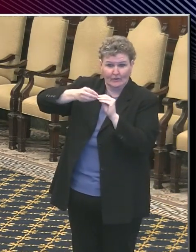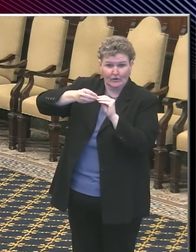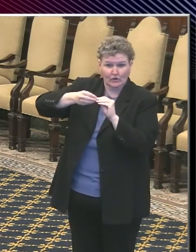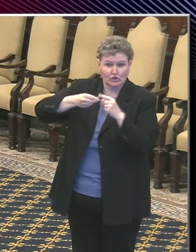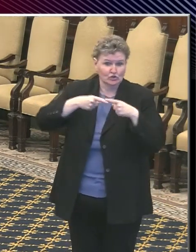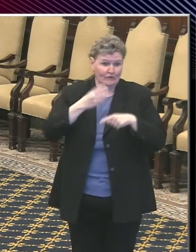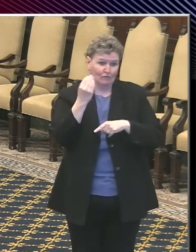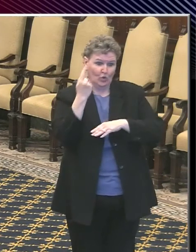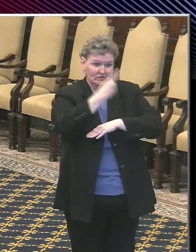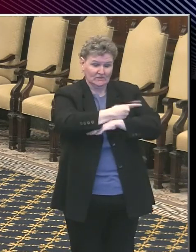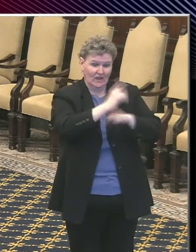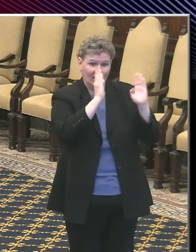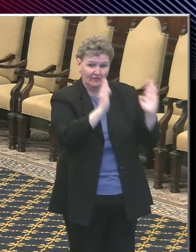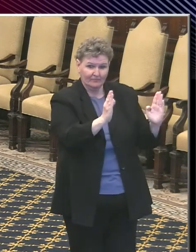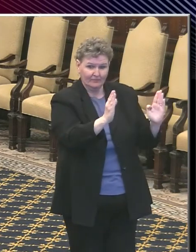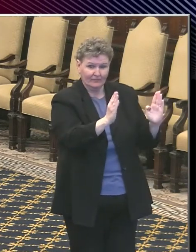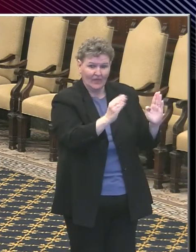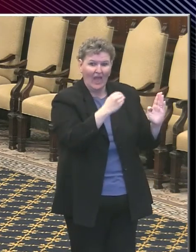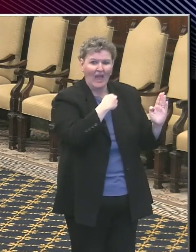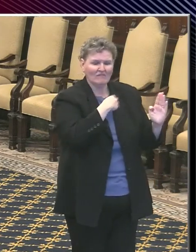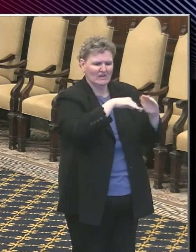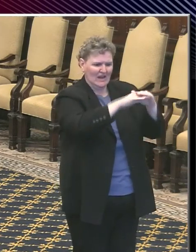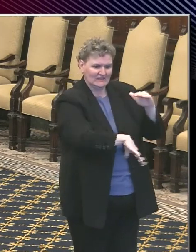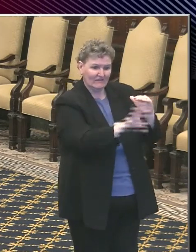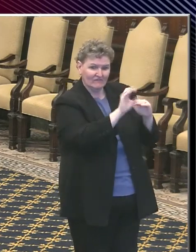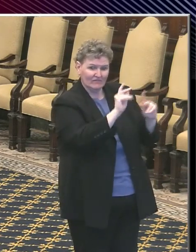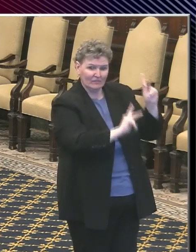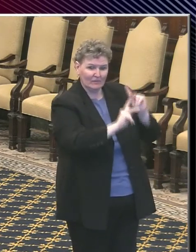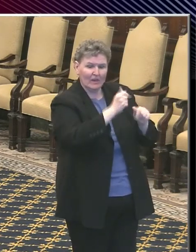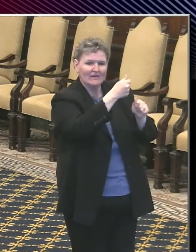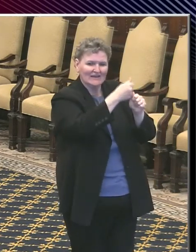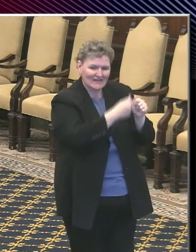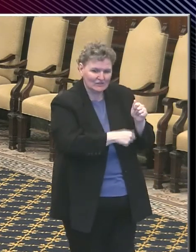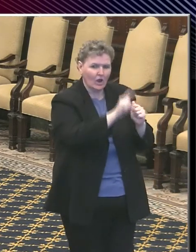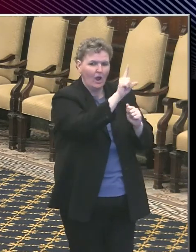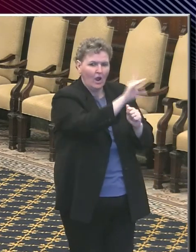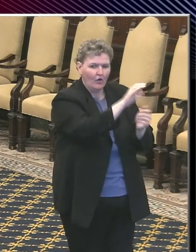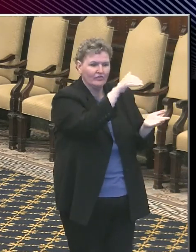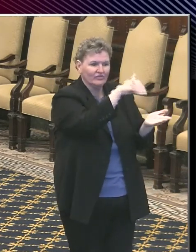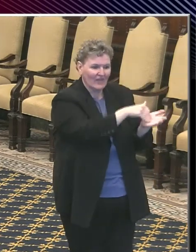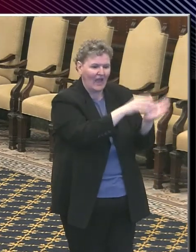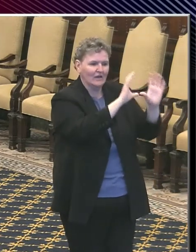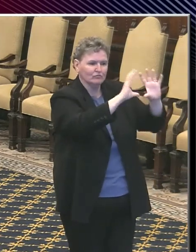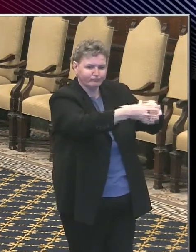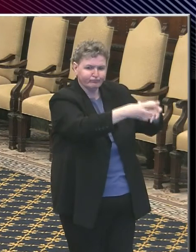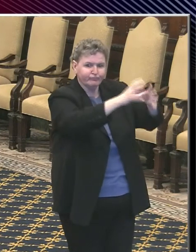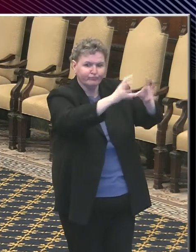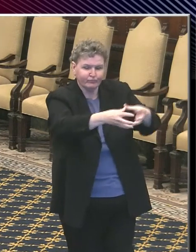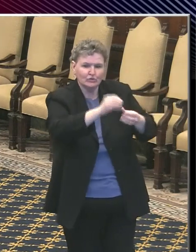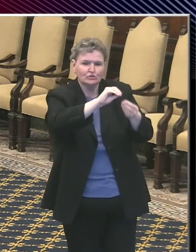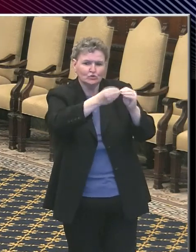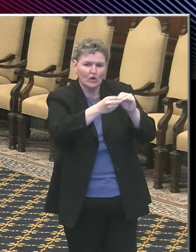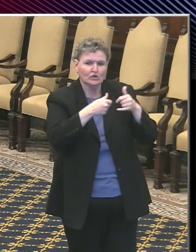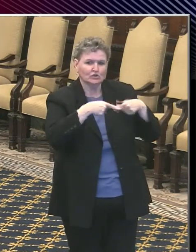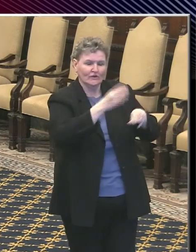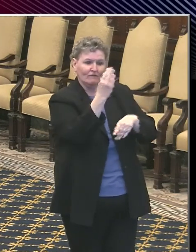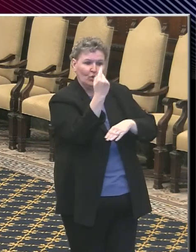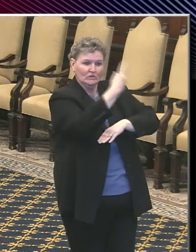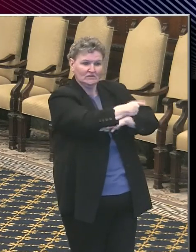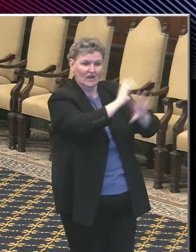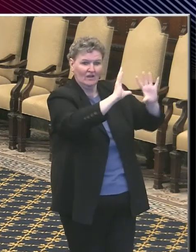the issues that will change in our lifetime and going forward, how people do vote. And I expect that because